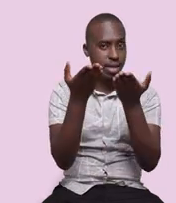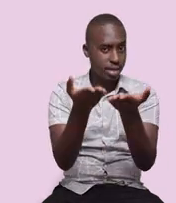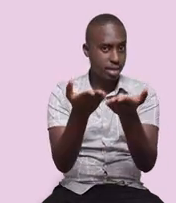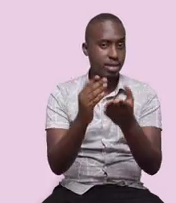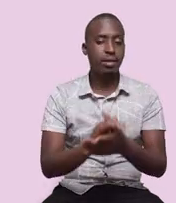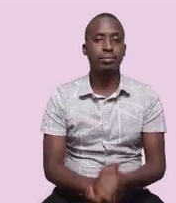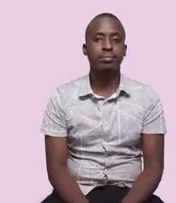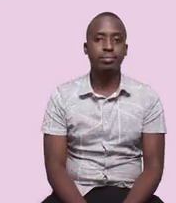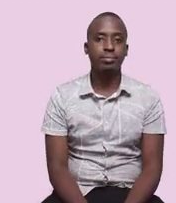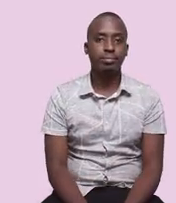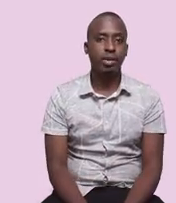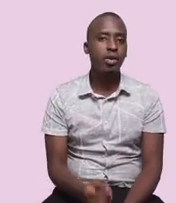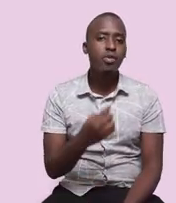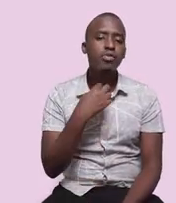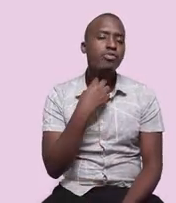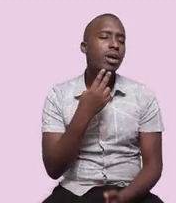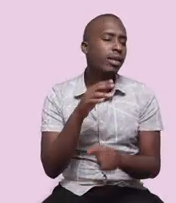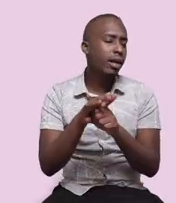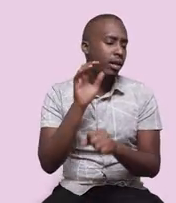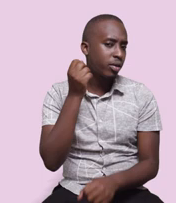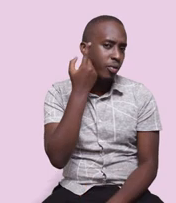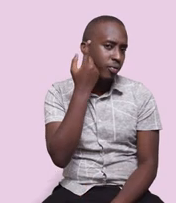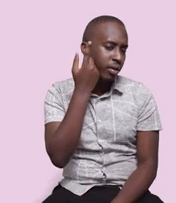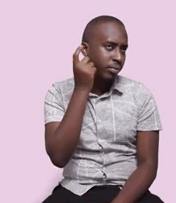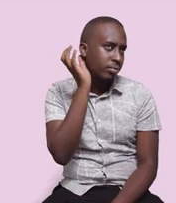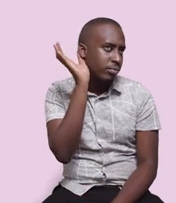is... Speak out the answer.